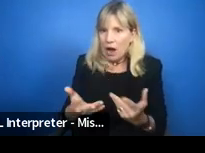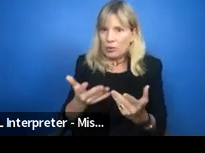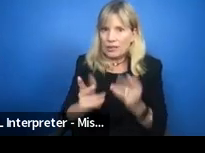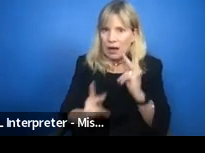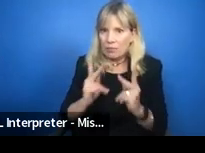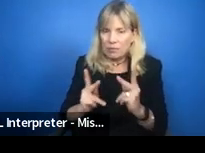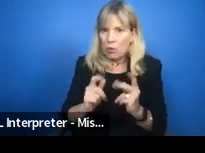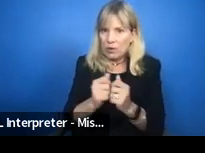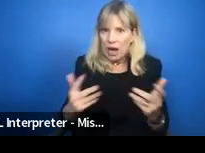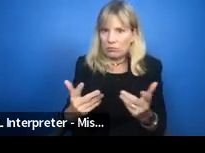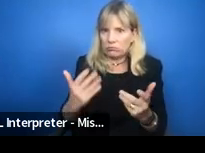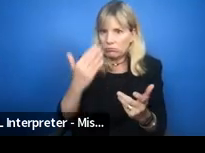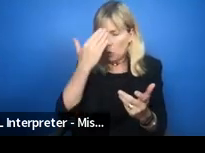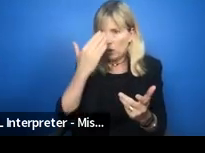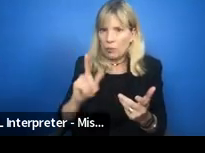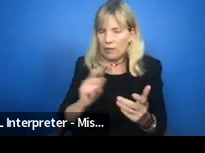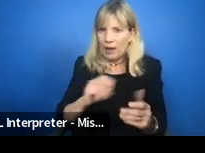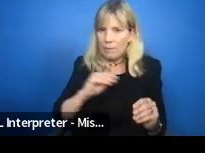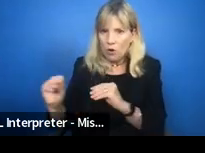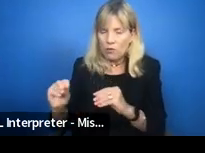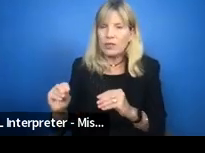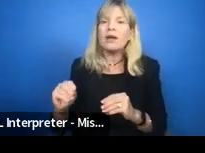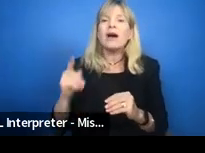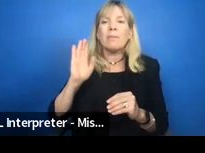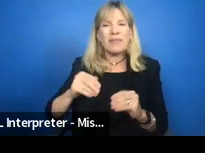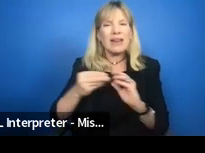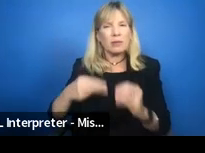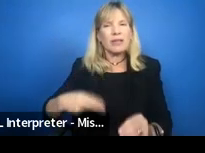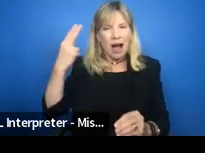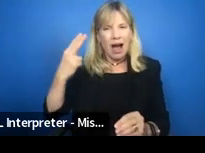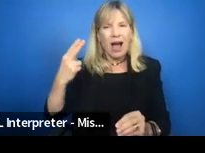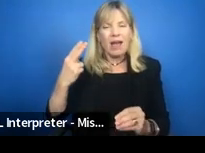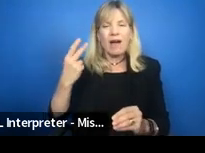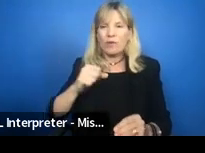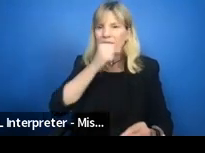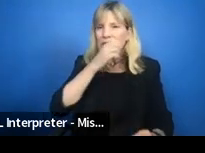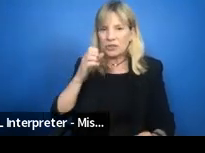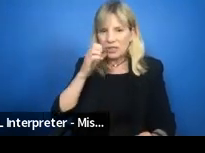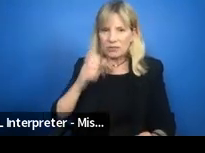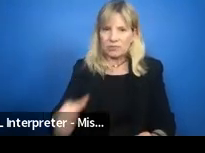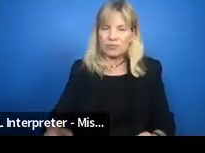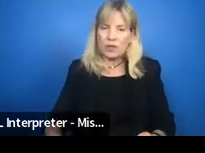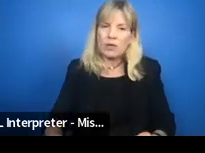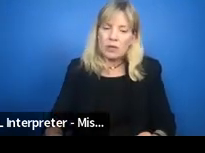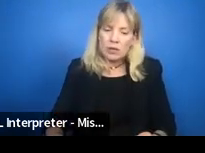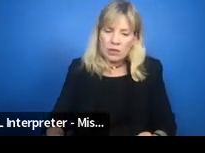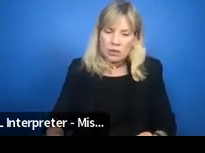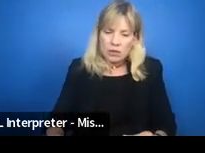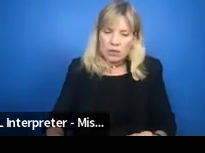that number is much higher for seniors, and almost